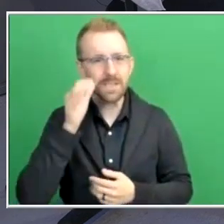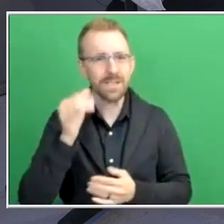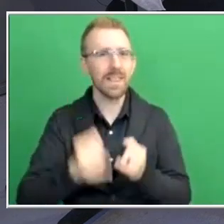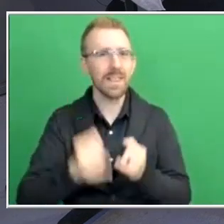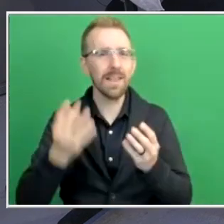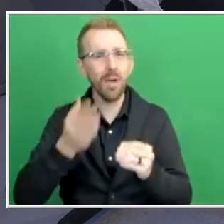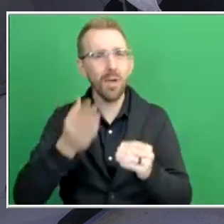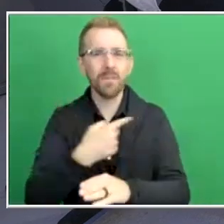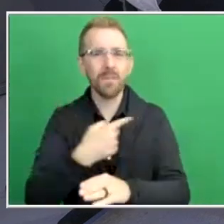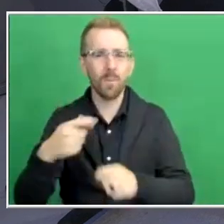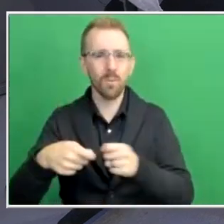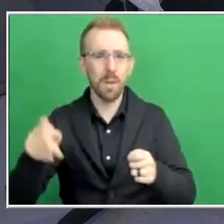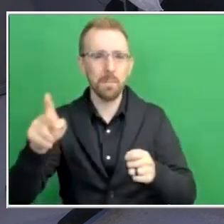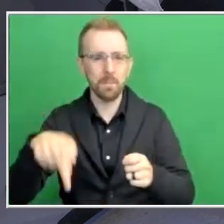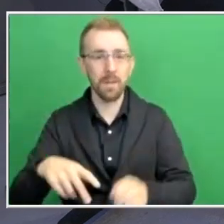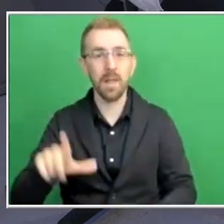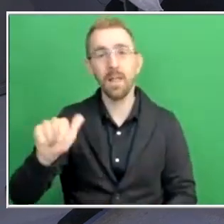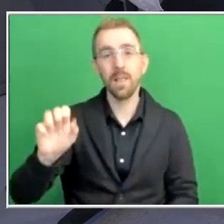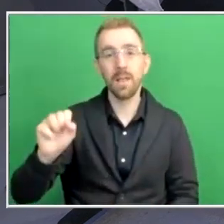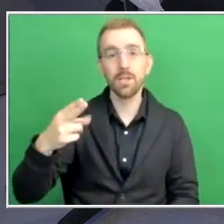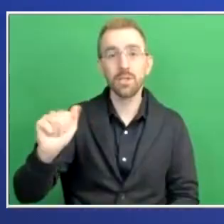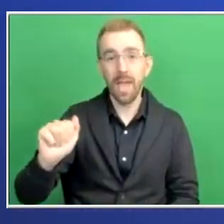go. Lachey, final thought.